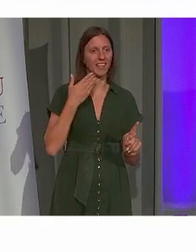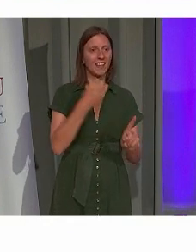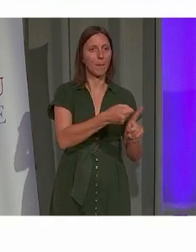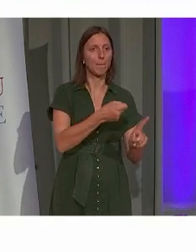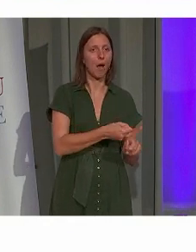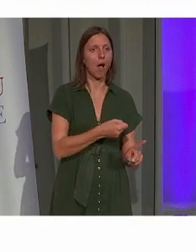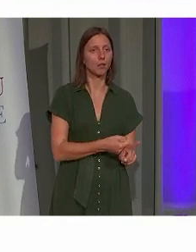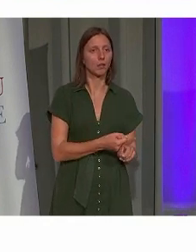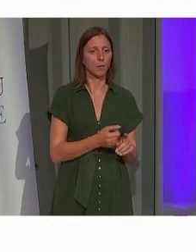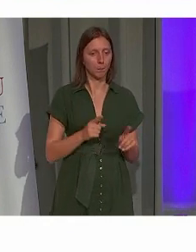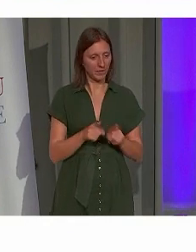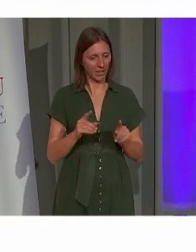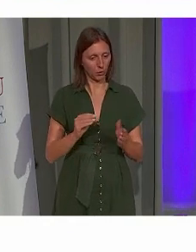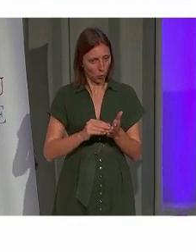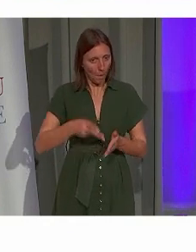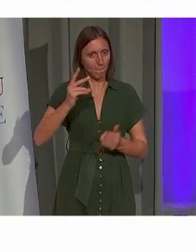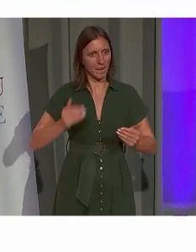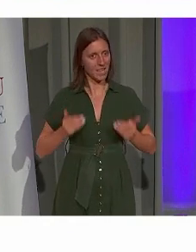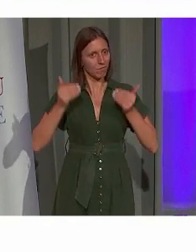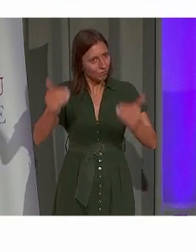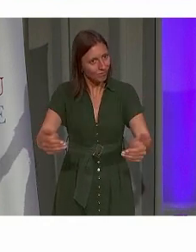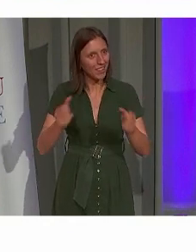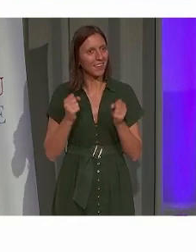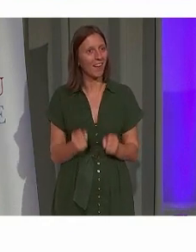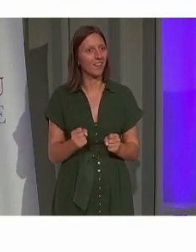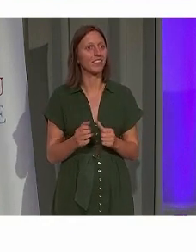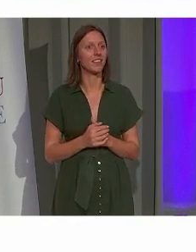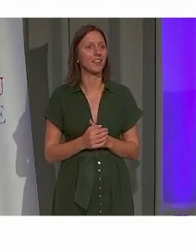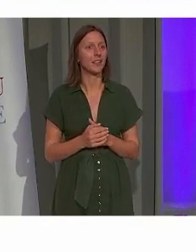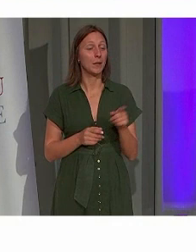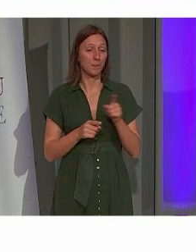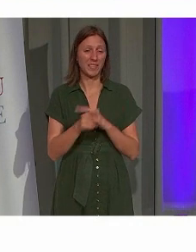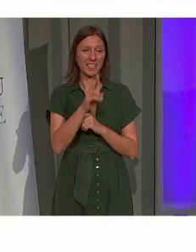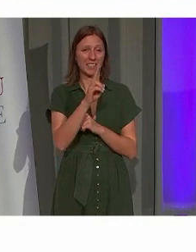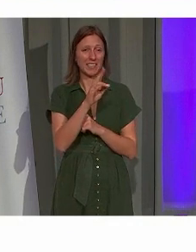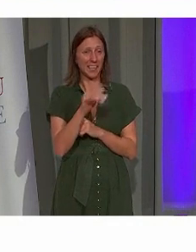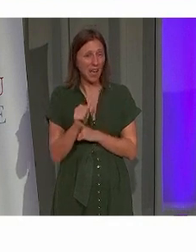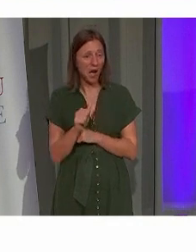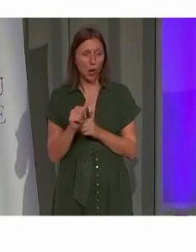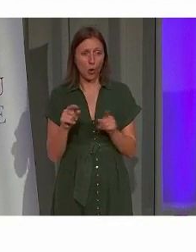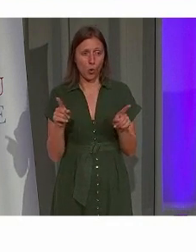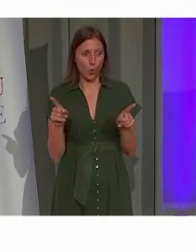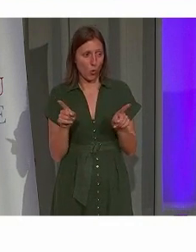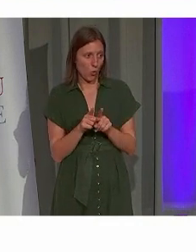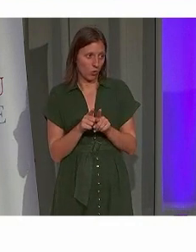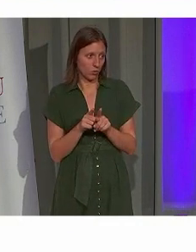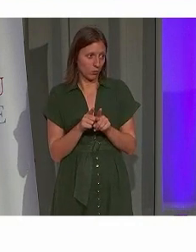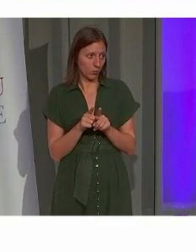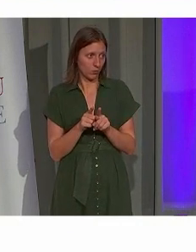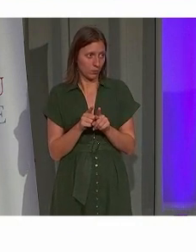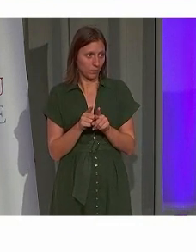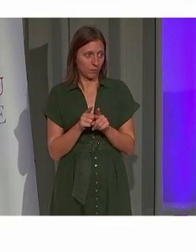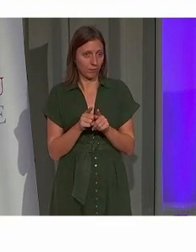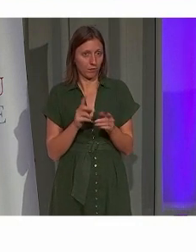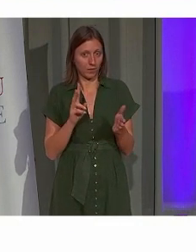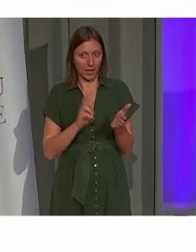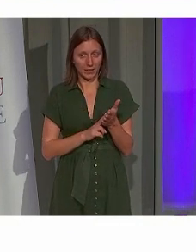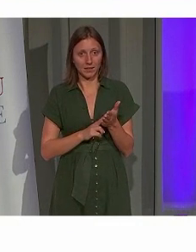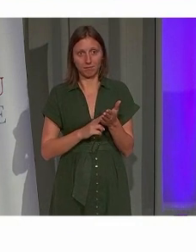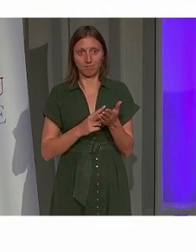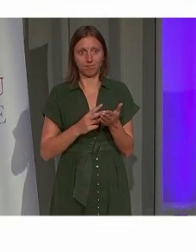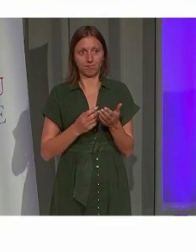that there is no impact where the question marks were. So also here is